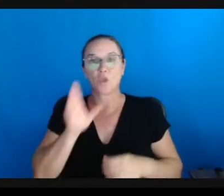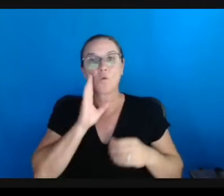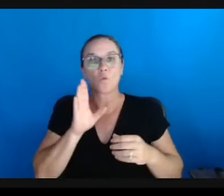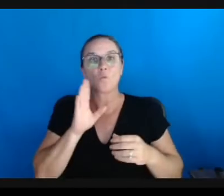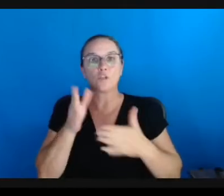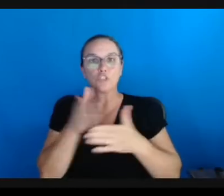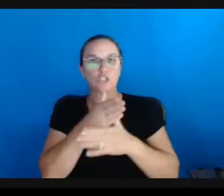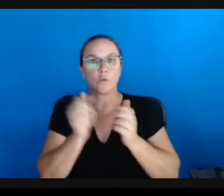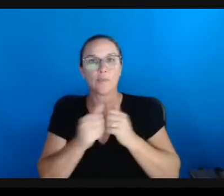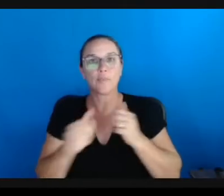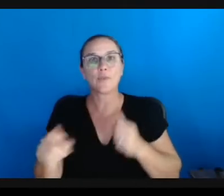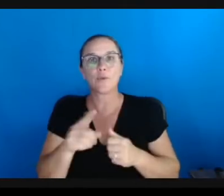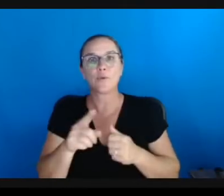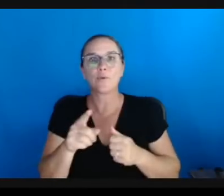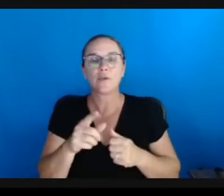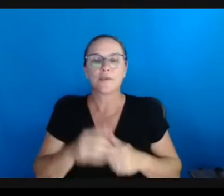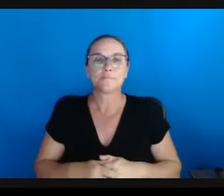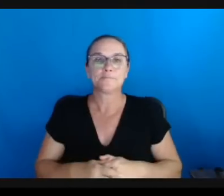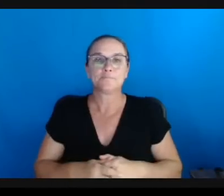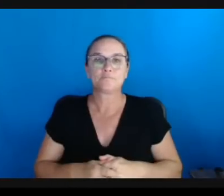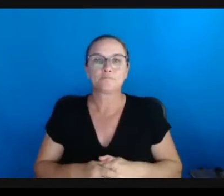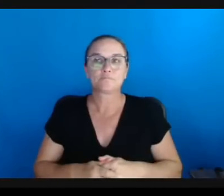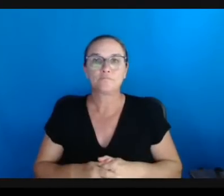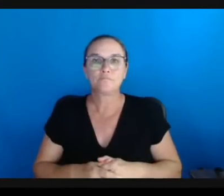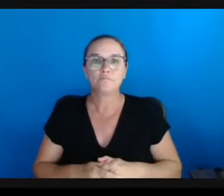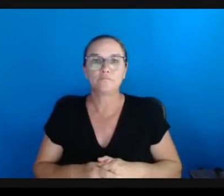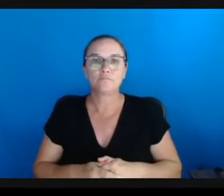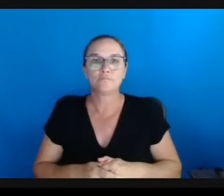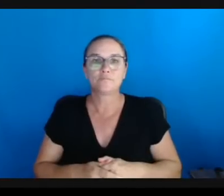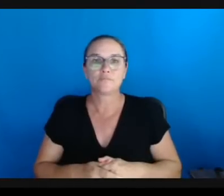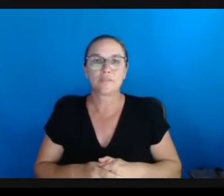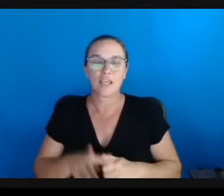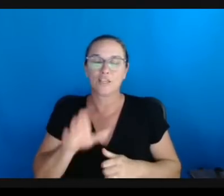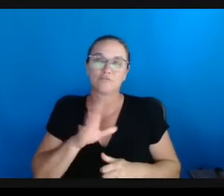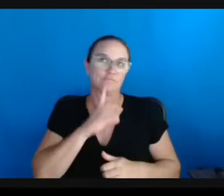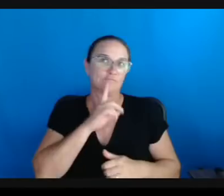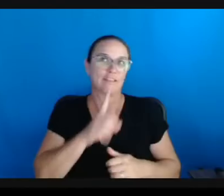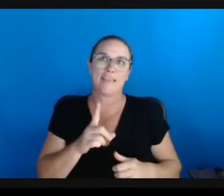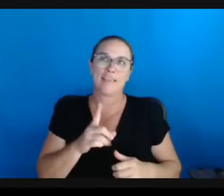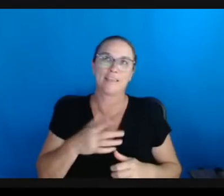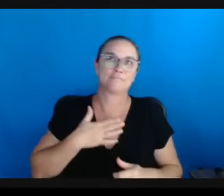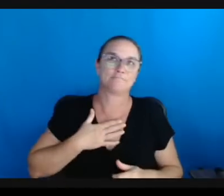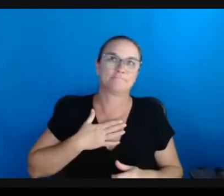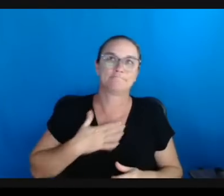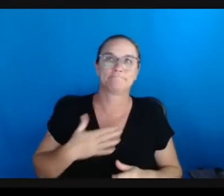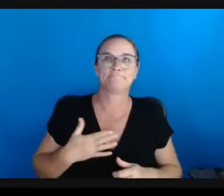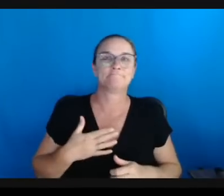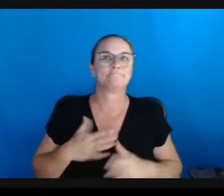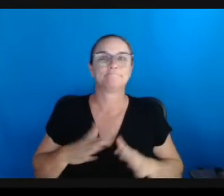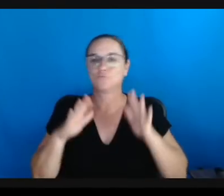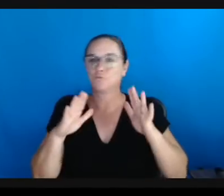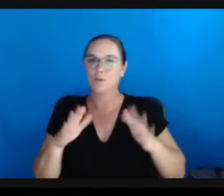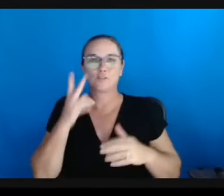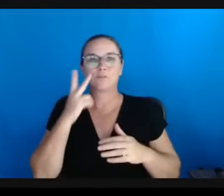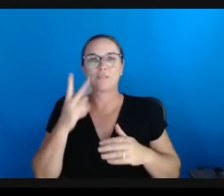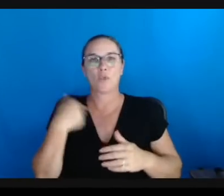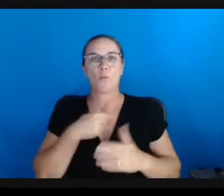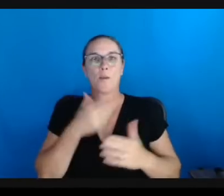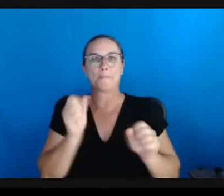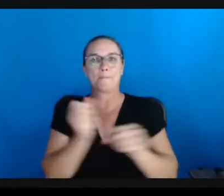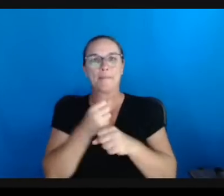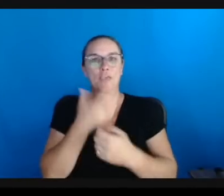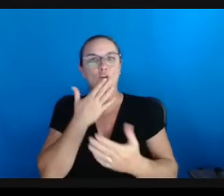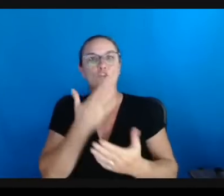is, I suppose, rewarding for us to see that there is good impact that we're making out there. So really